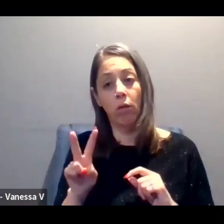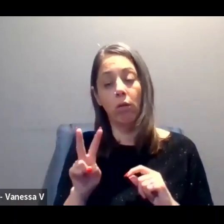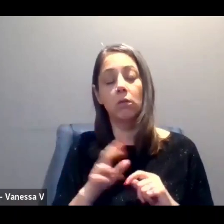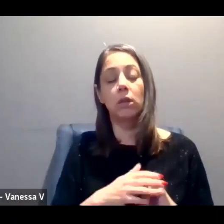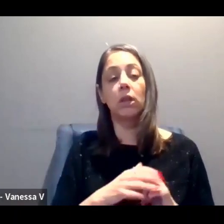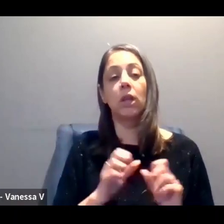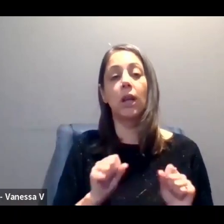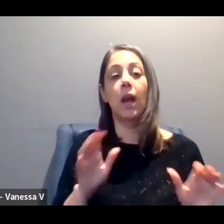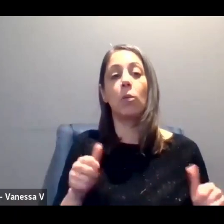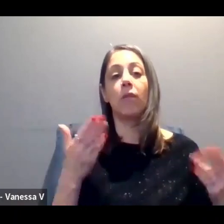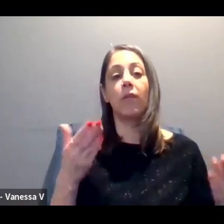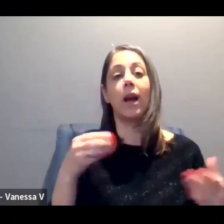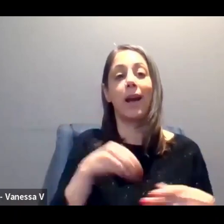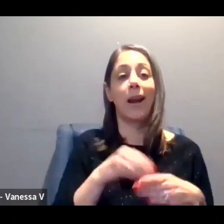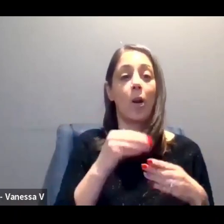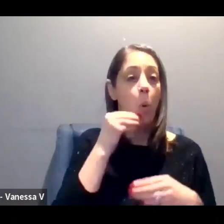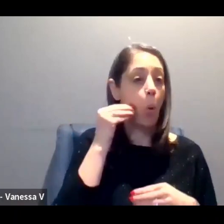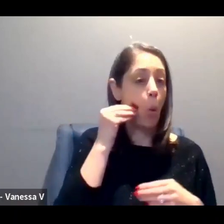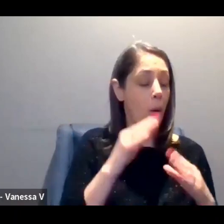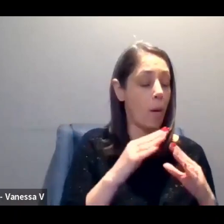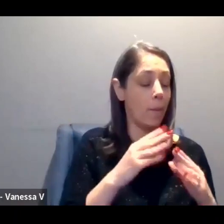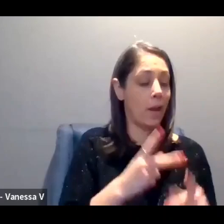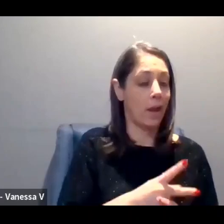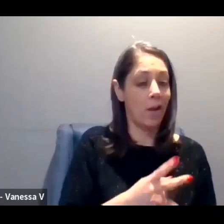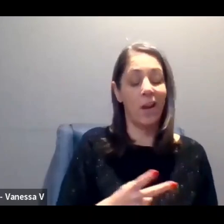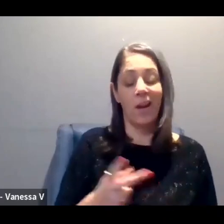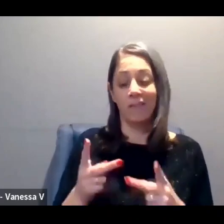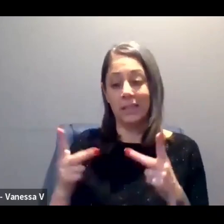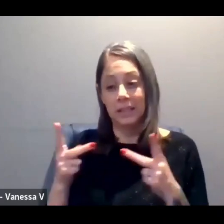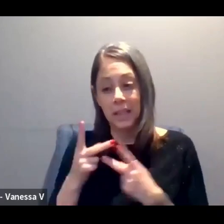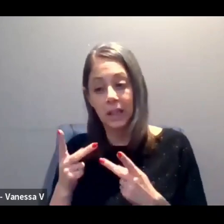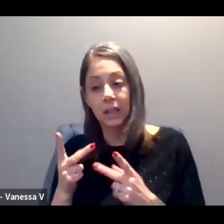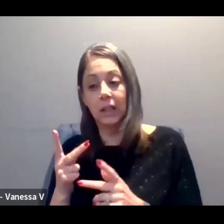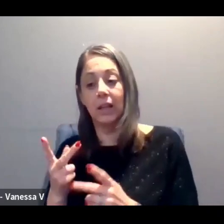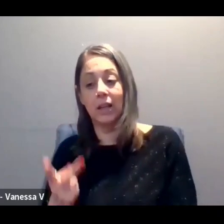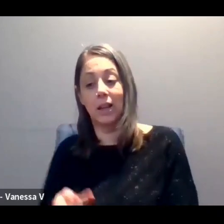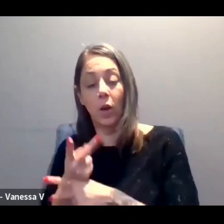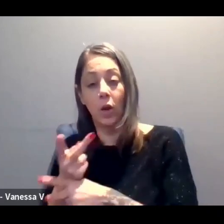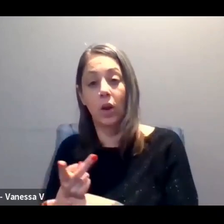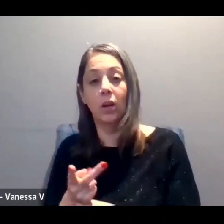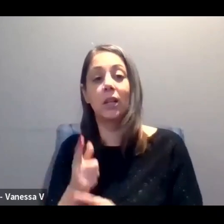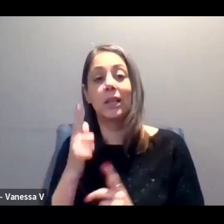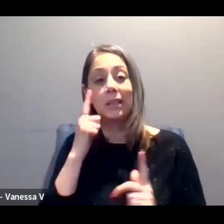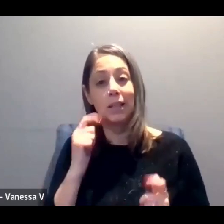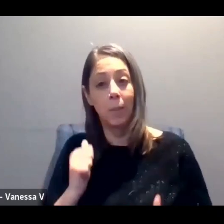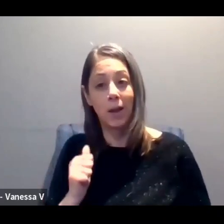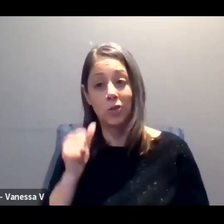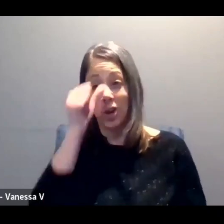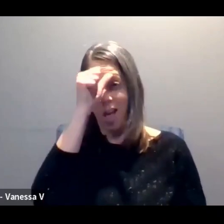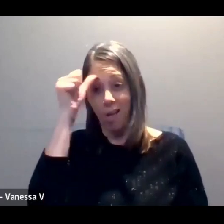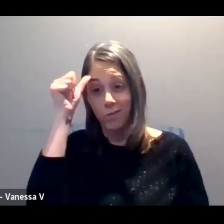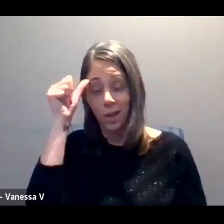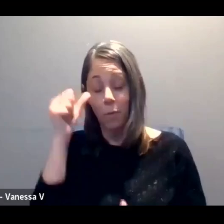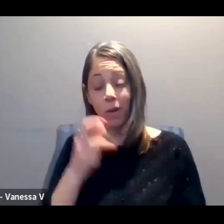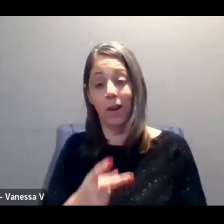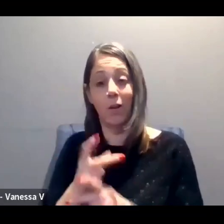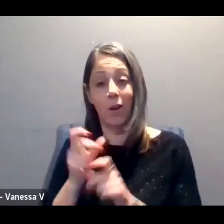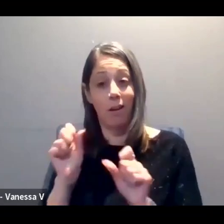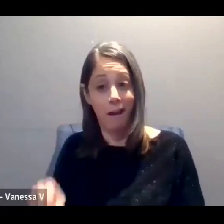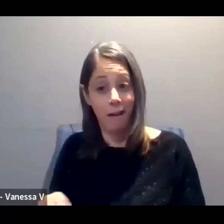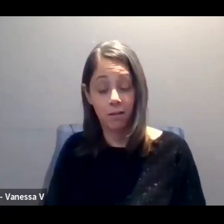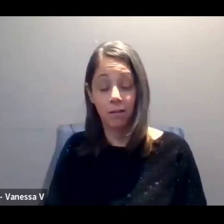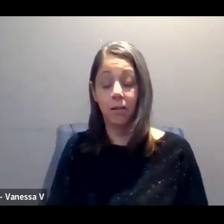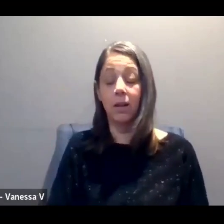provide in-home care, it can provide facility care, it can provide some dementia and Alzheimer's care. A person